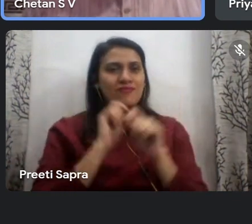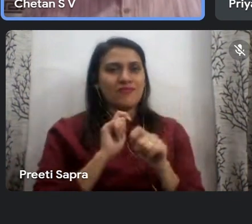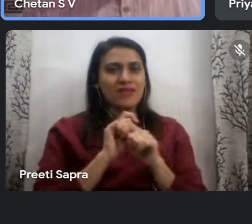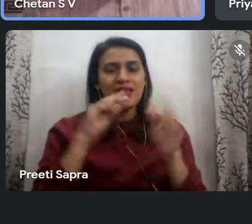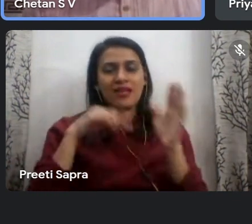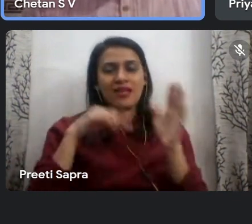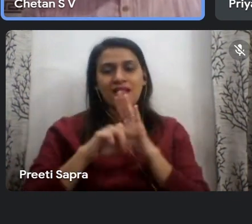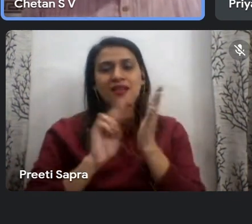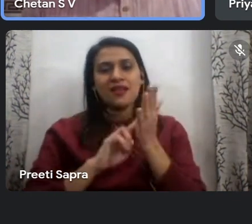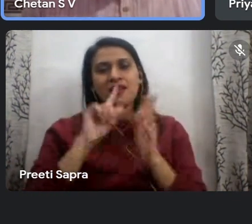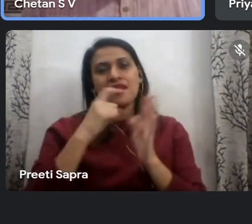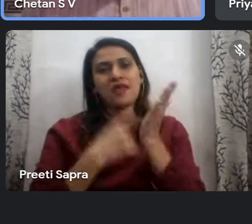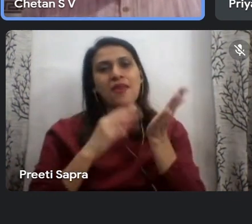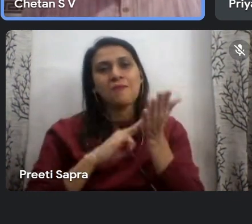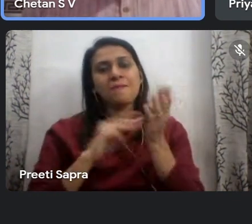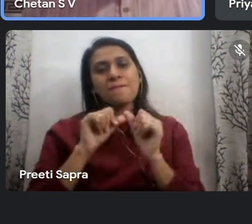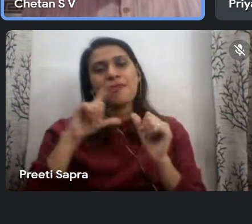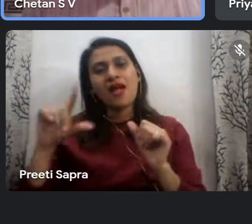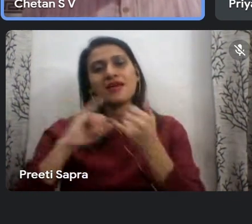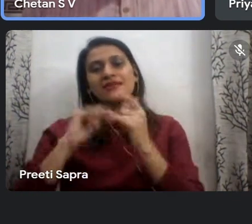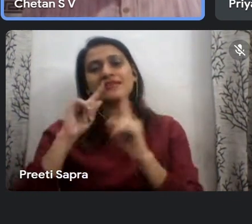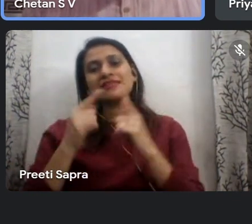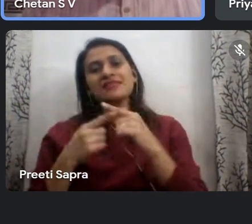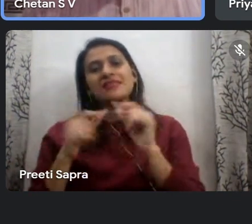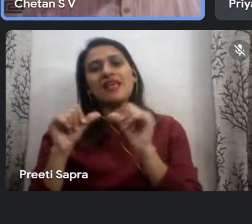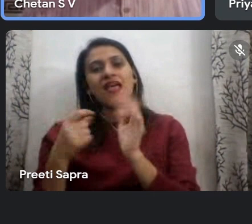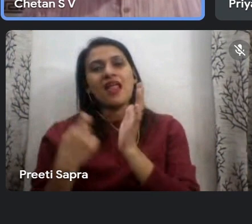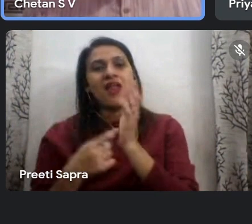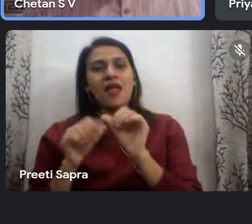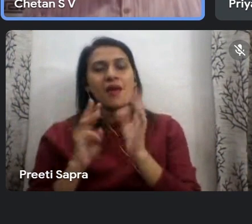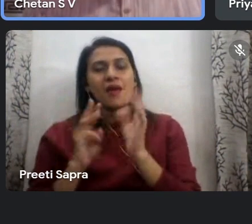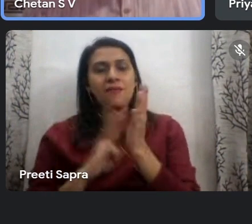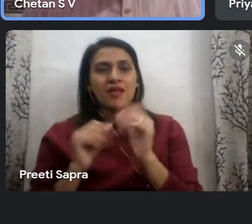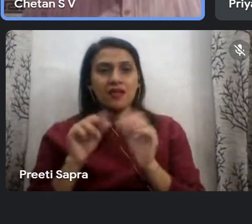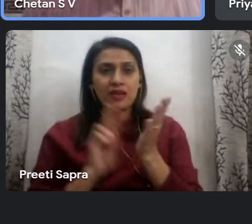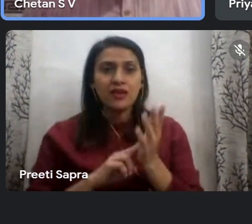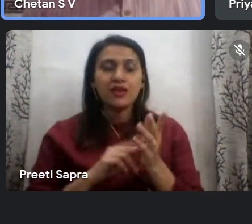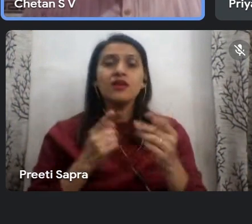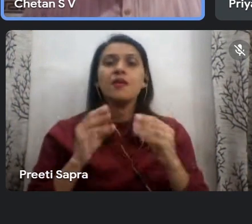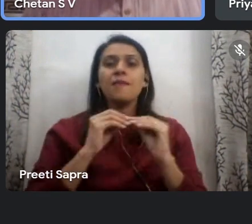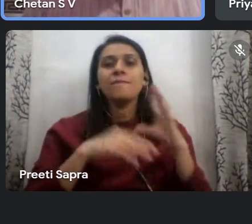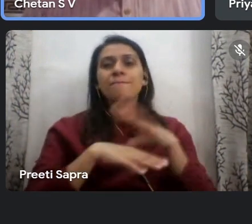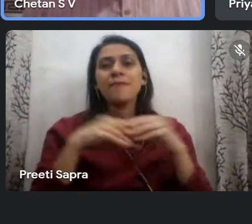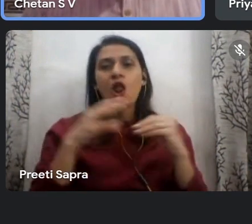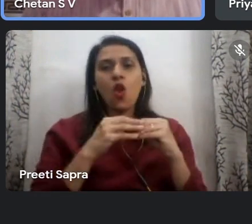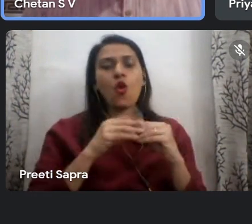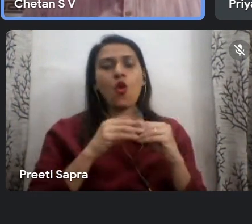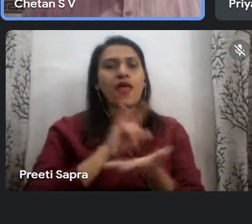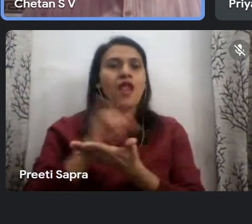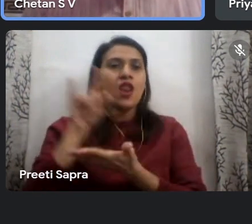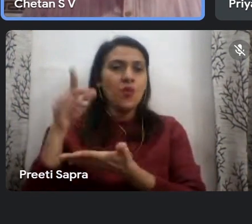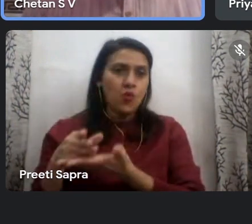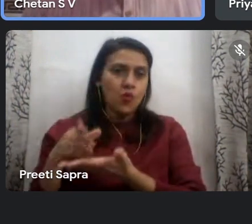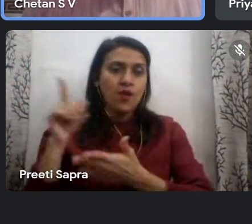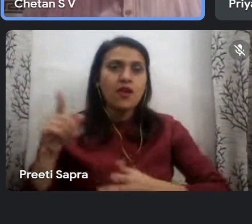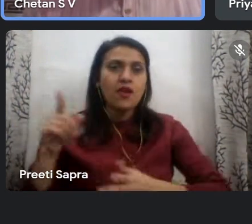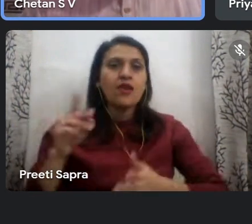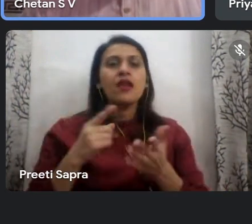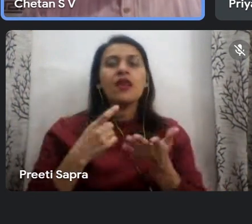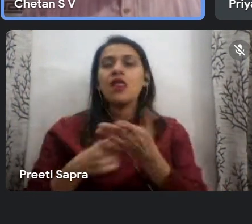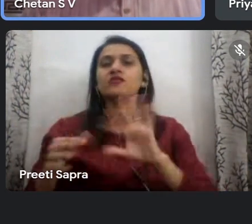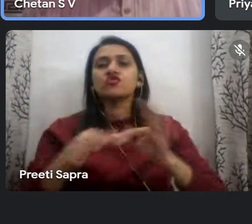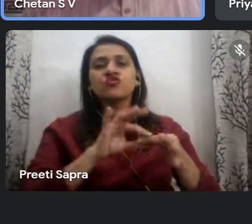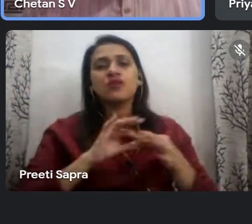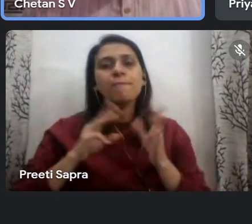Sitharaman. With a background in aviation management, he contributed to Bangalore Airport as a relationships manager